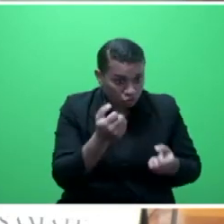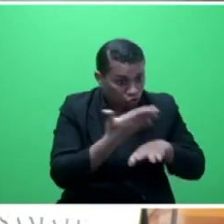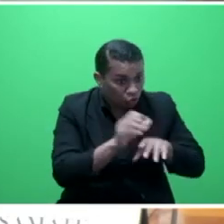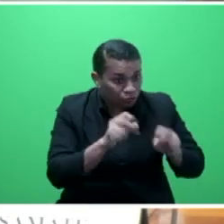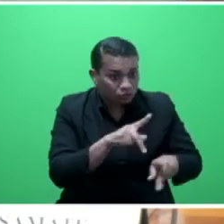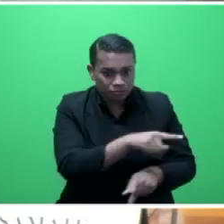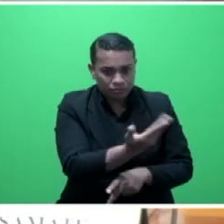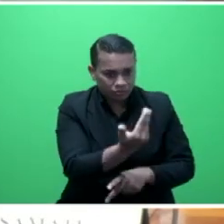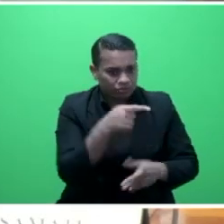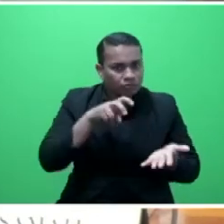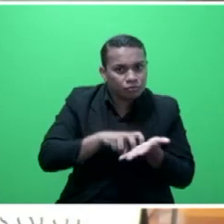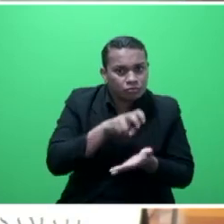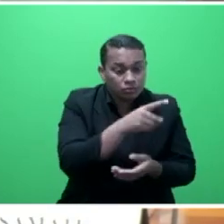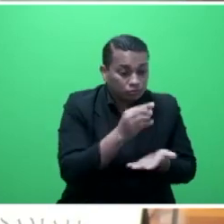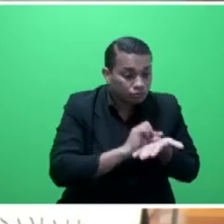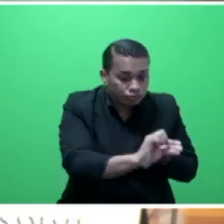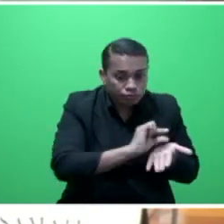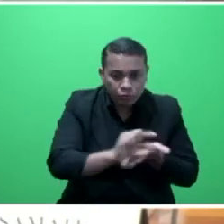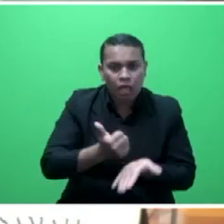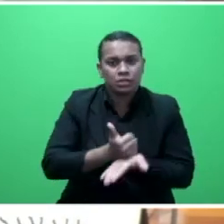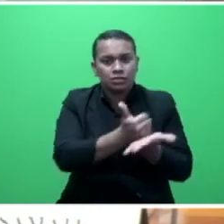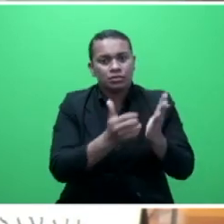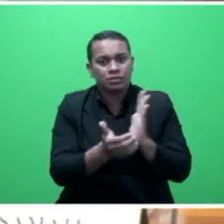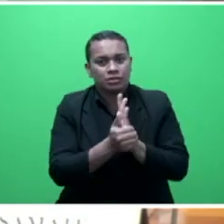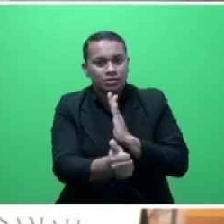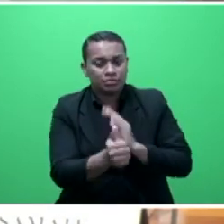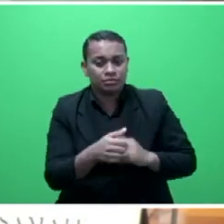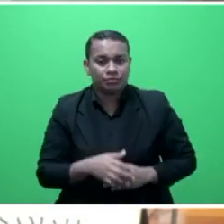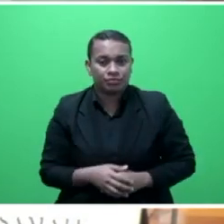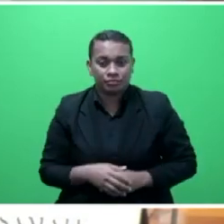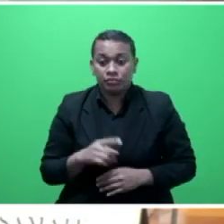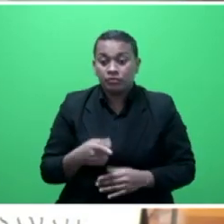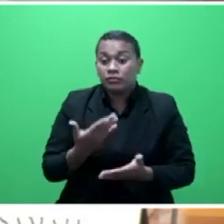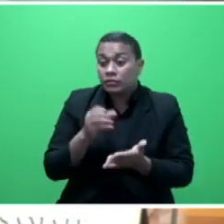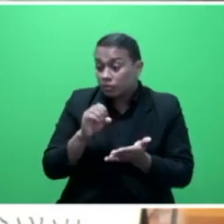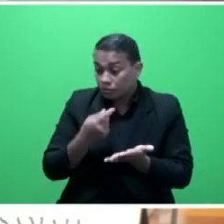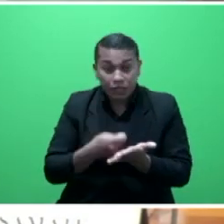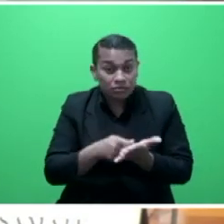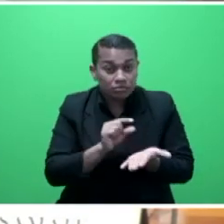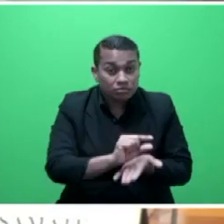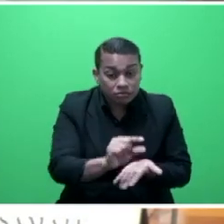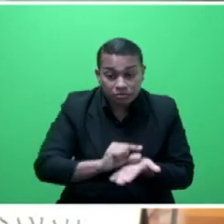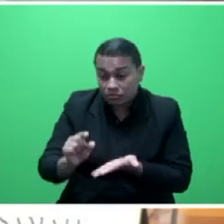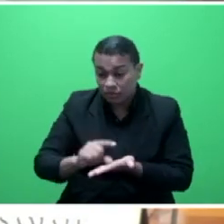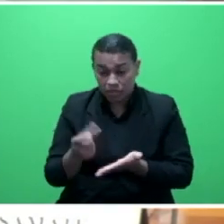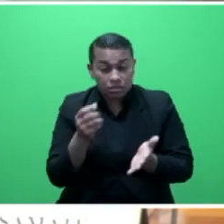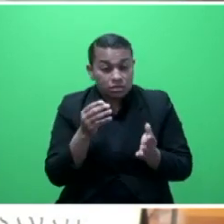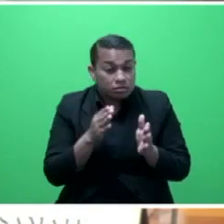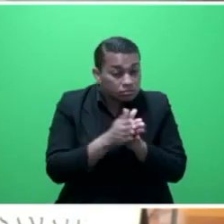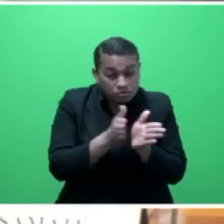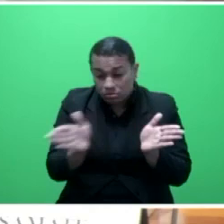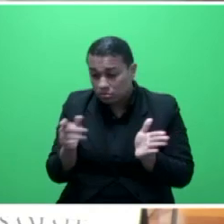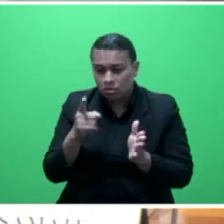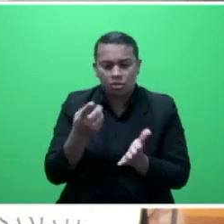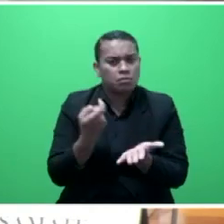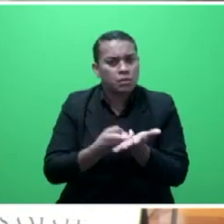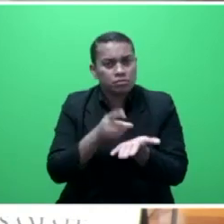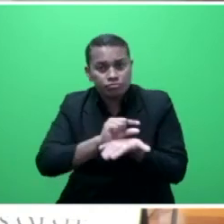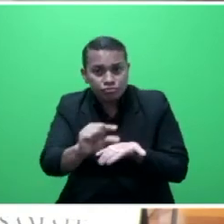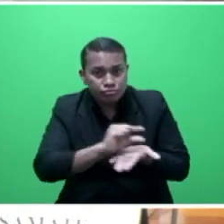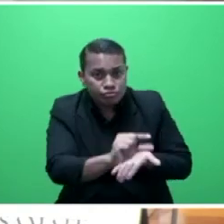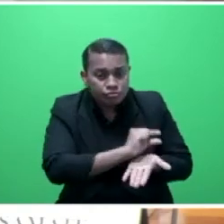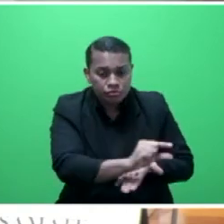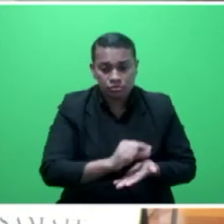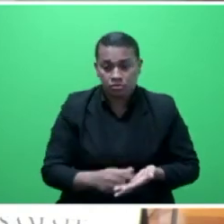We'll also continue supporting micro, small and medium enterprises through our highly concessionary loan packages. In addition to the $30